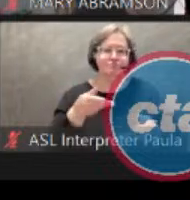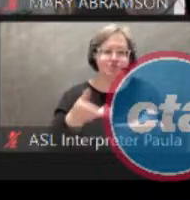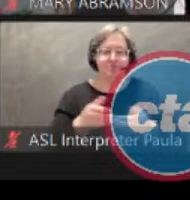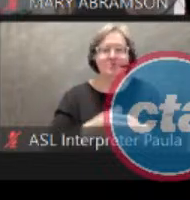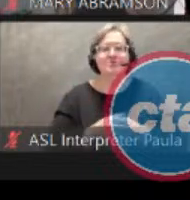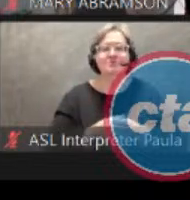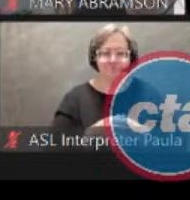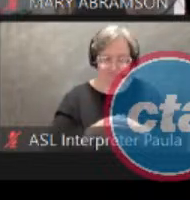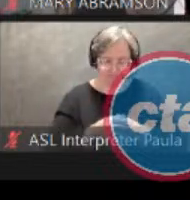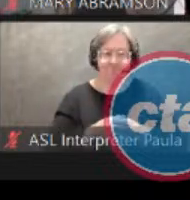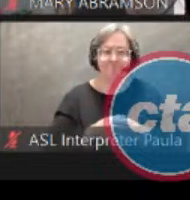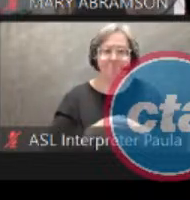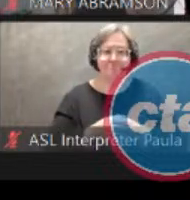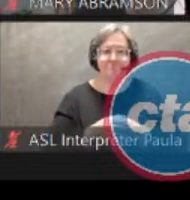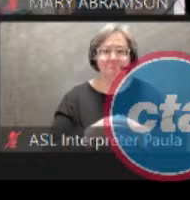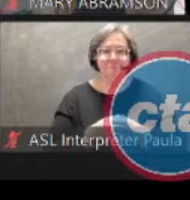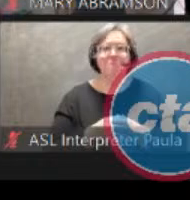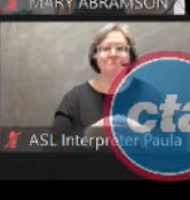quickly on the corridors.